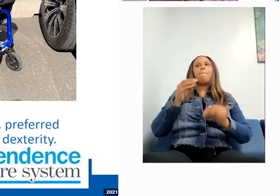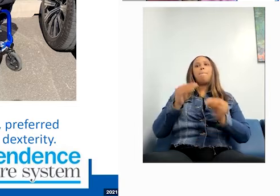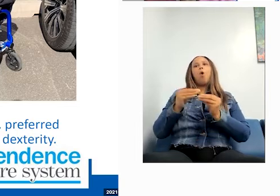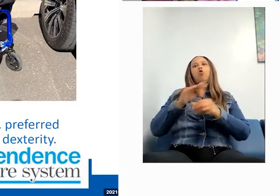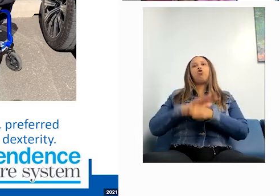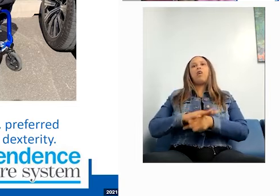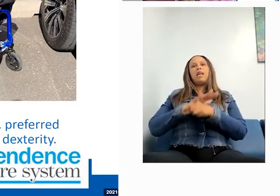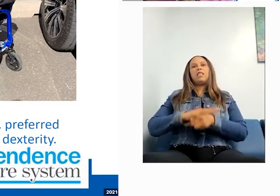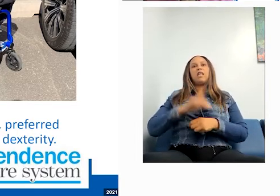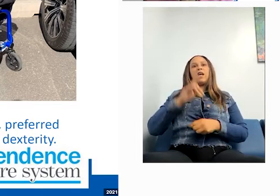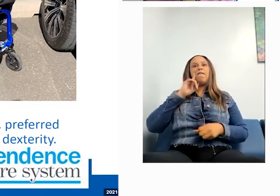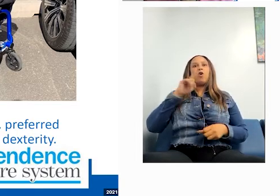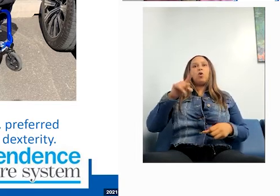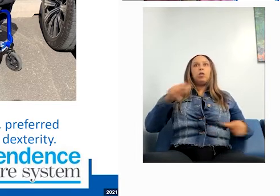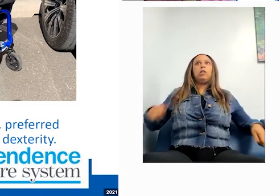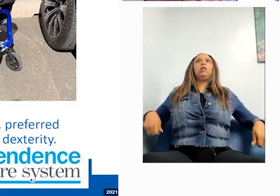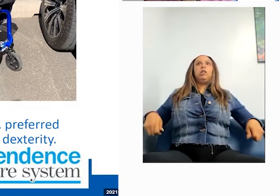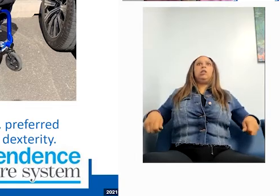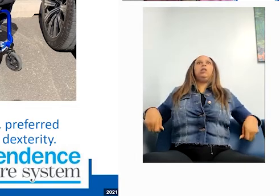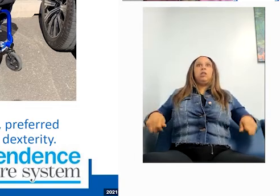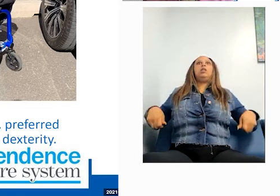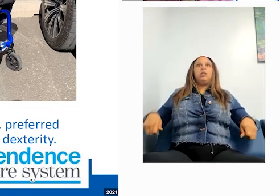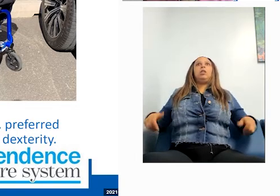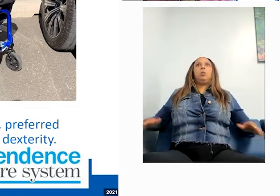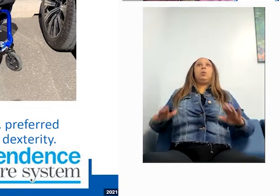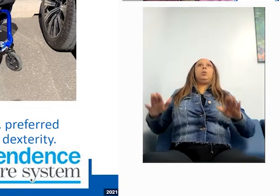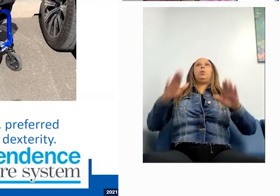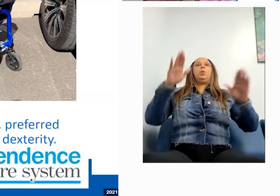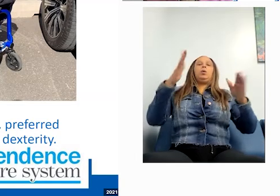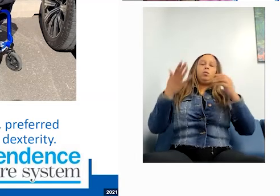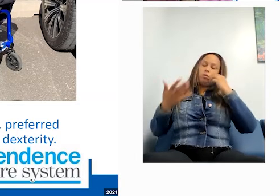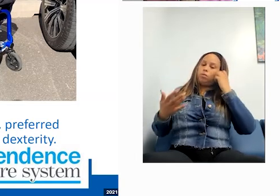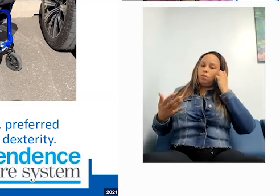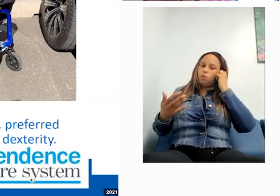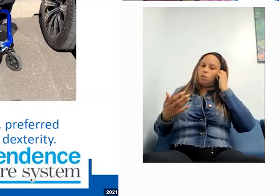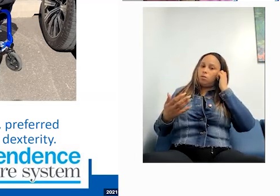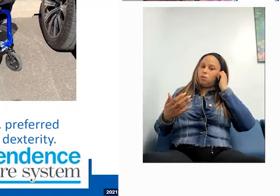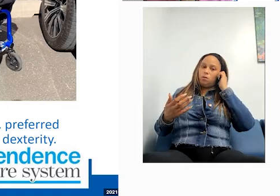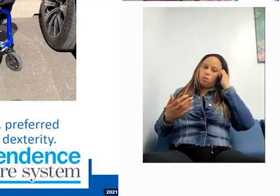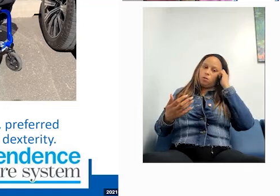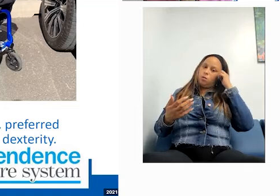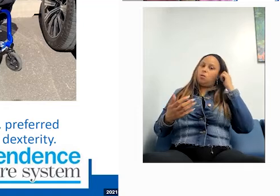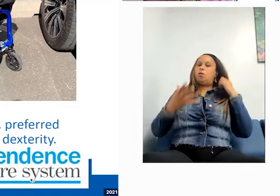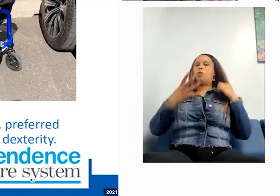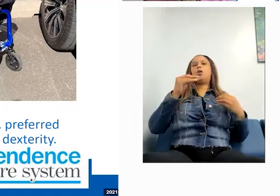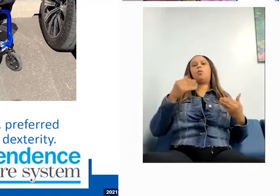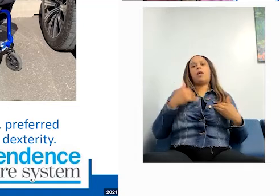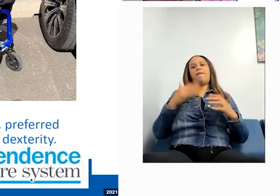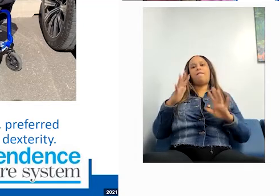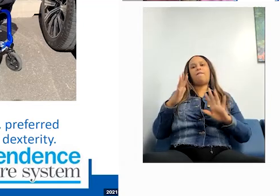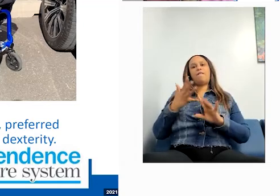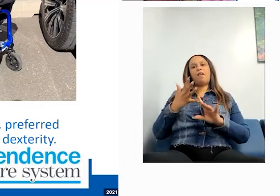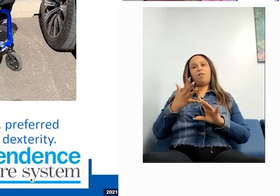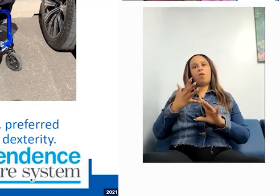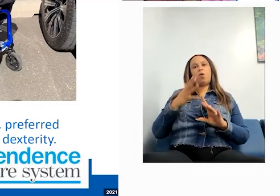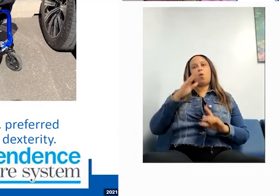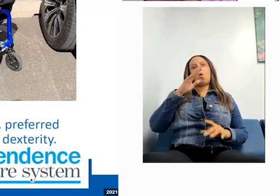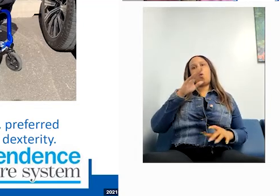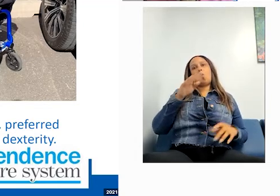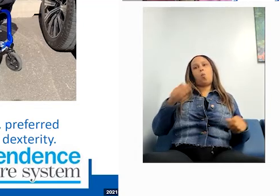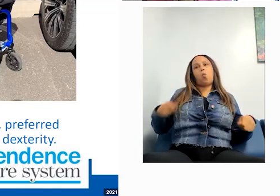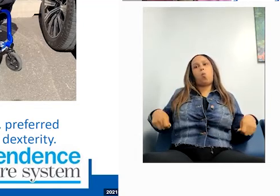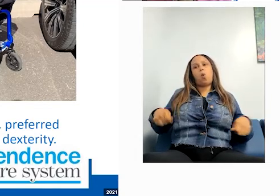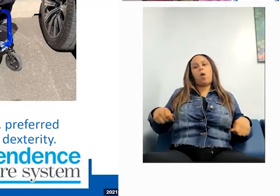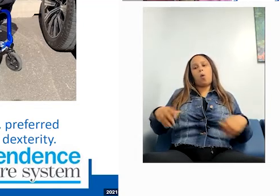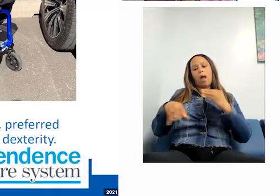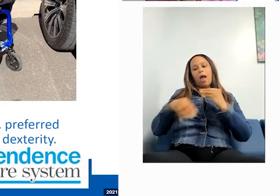to successfully negotiate your chair. So there's the fifth wheel that's added to the chair. Smart